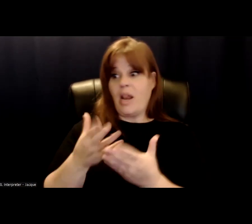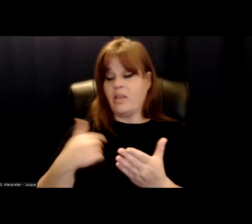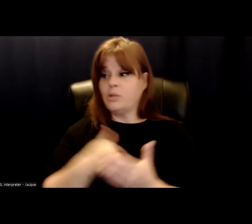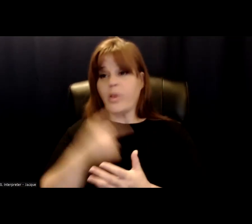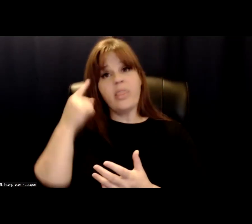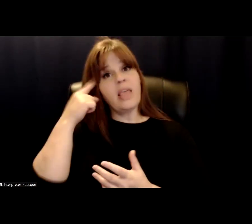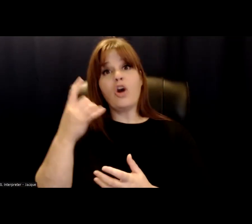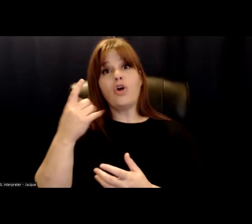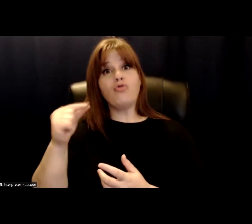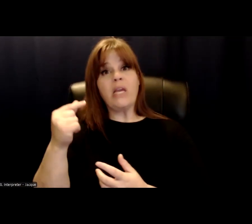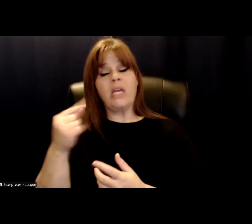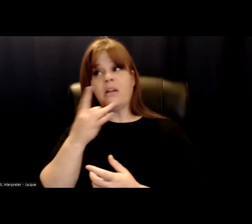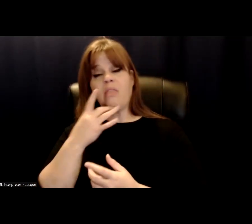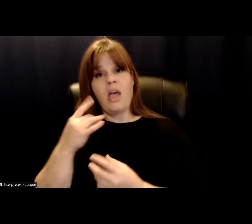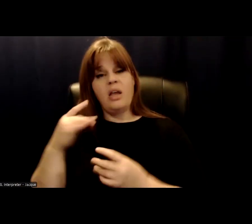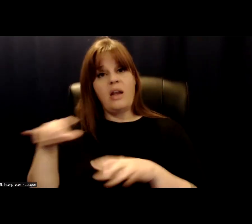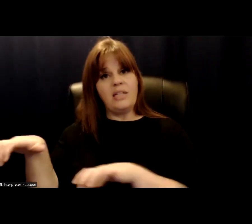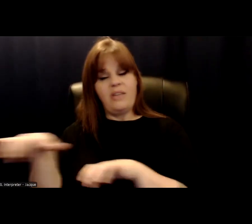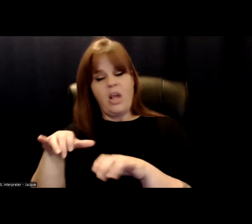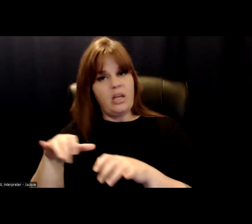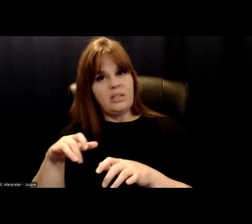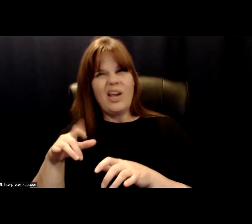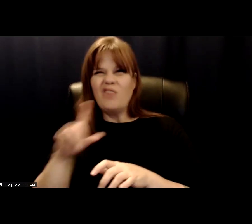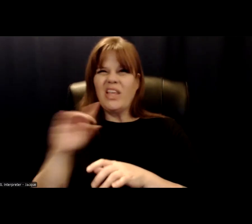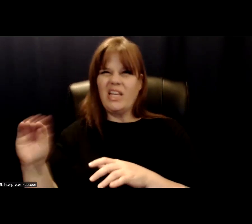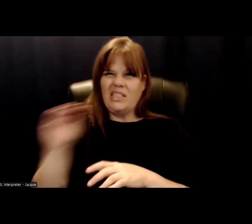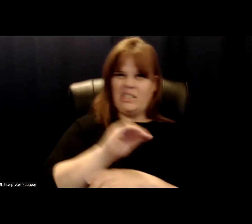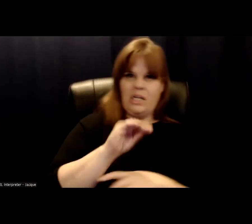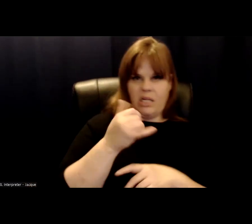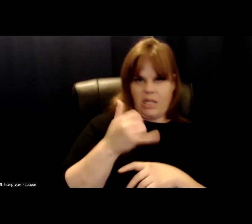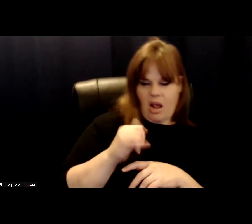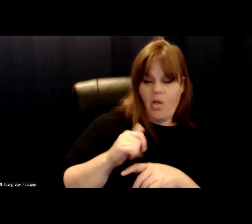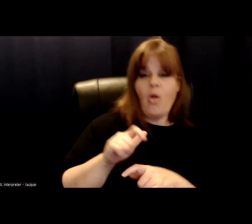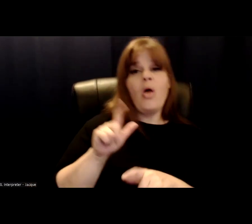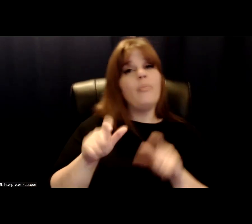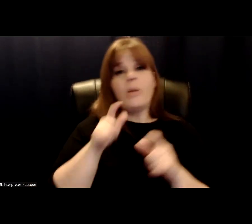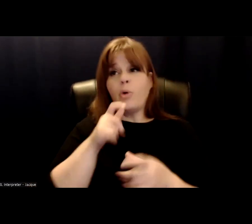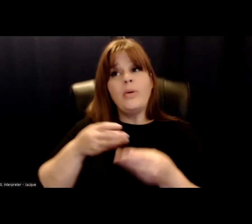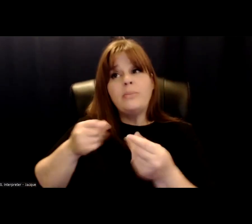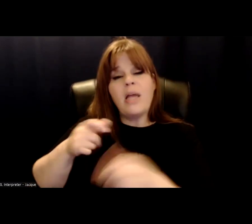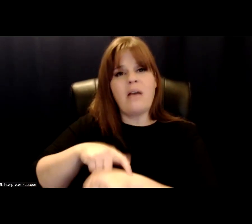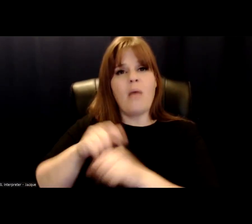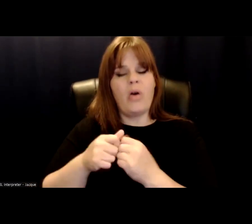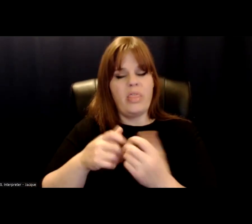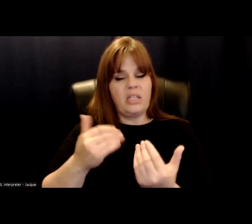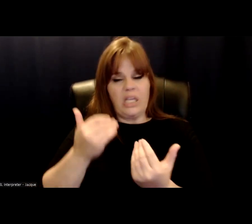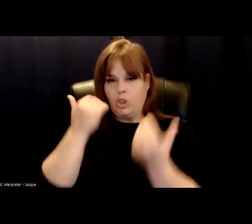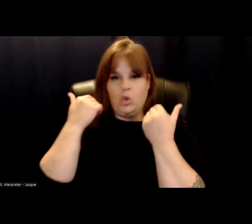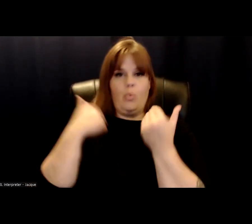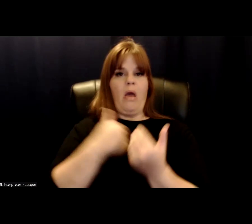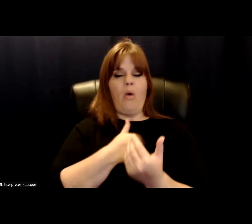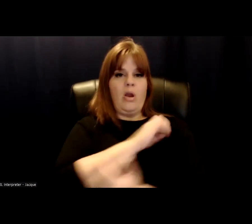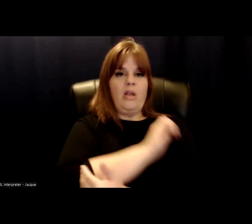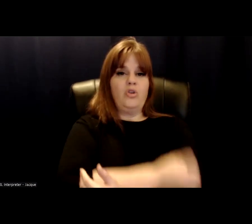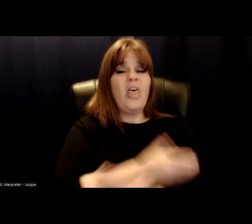belong in the yellow pile. There are people that we spend time with that just take energy. There are things that we do that